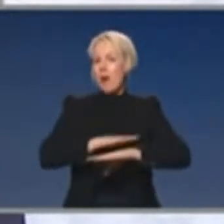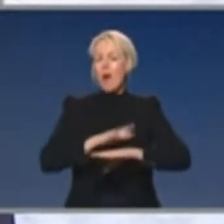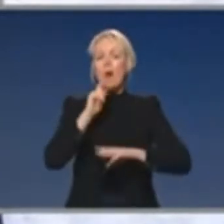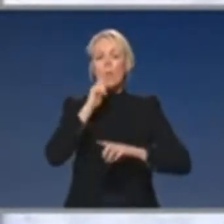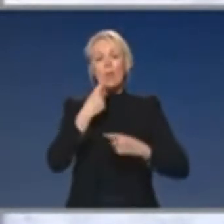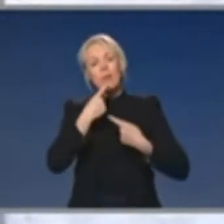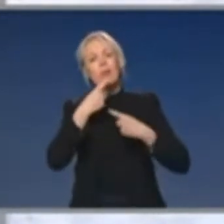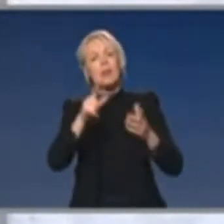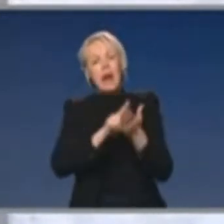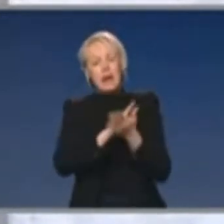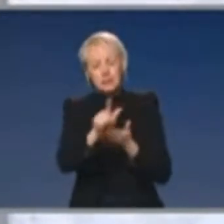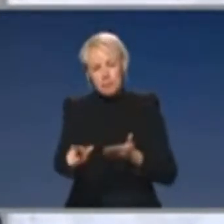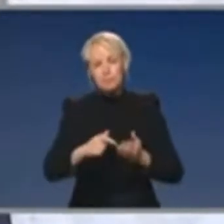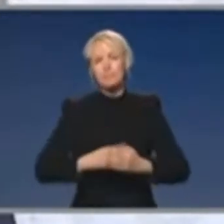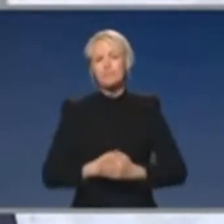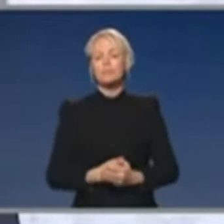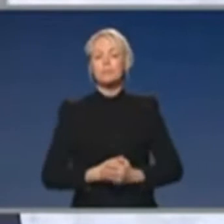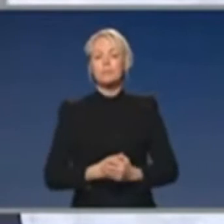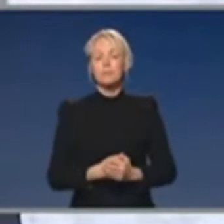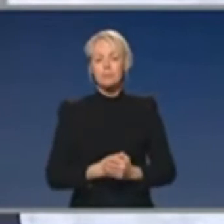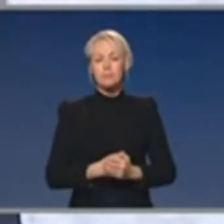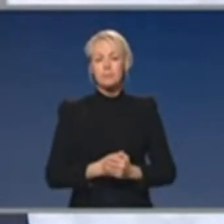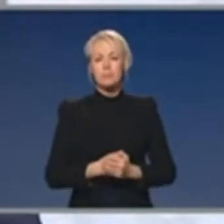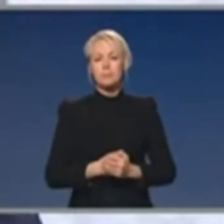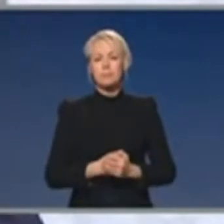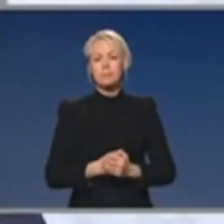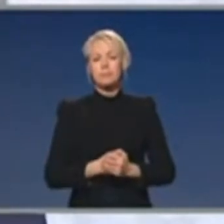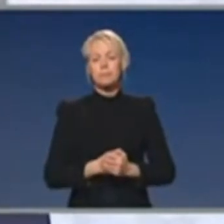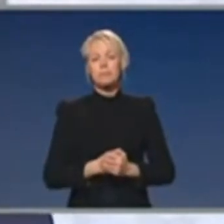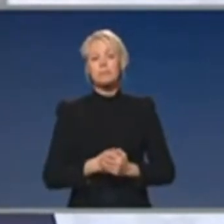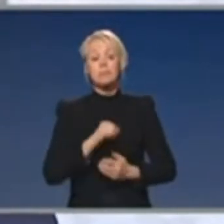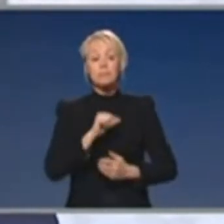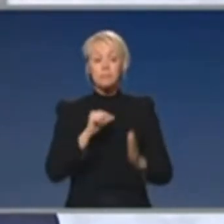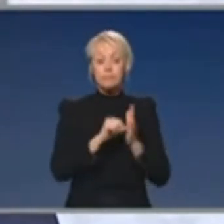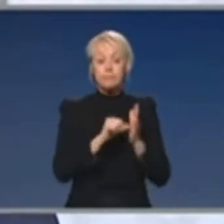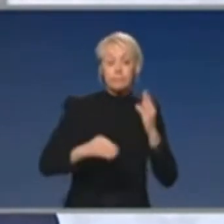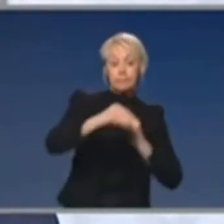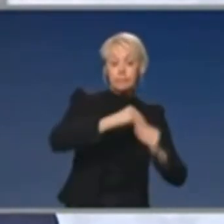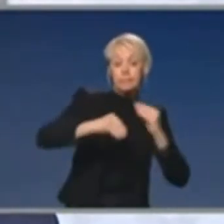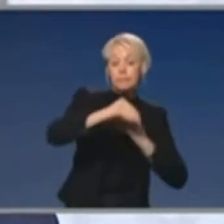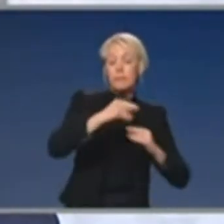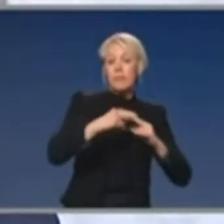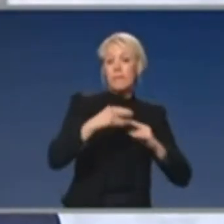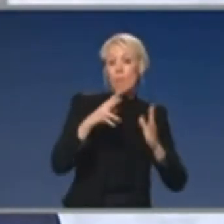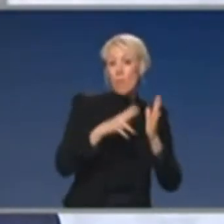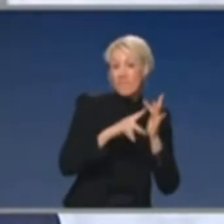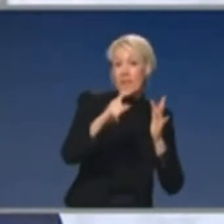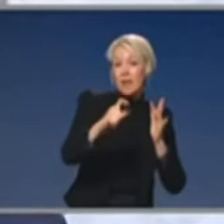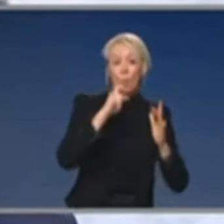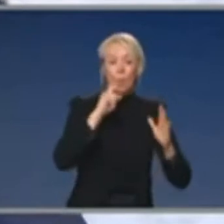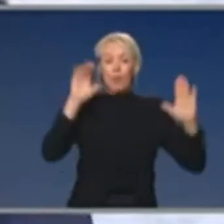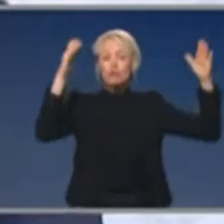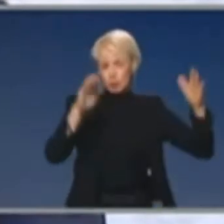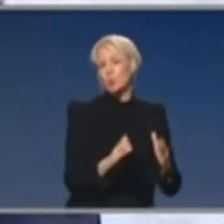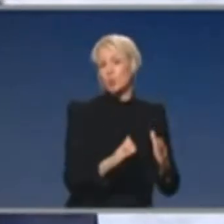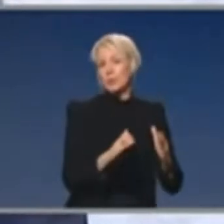additional restrictions in Victoria in August and September is estimated to reduce the size of the real economy, real GDP, in the September quarter